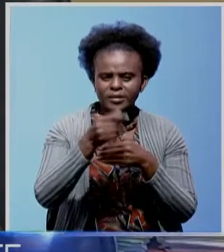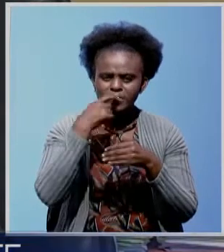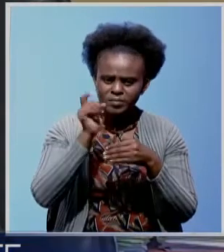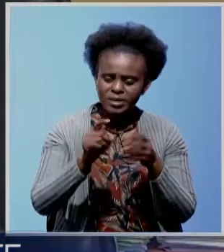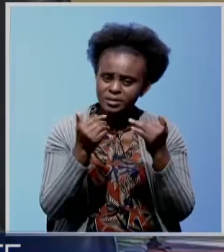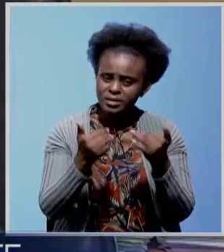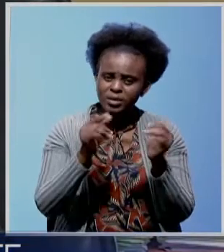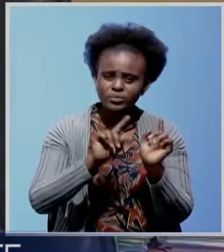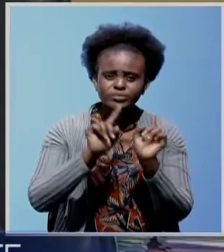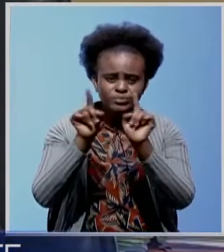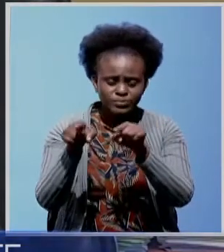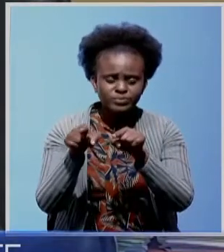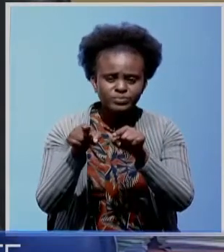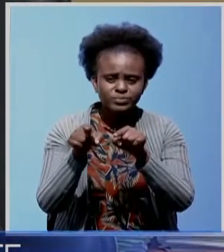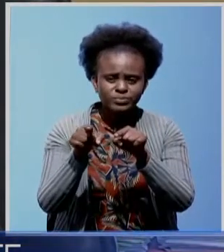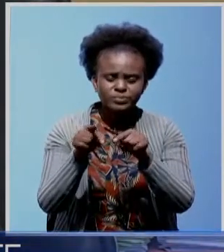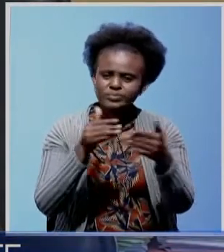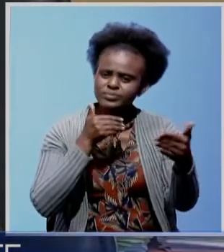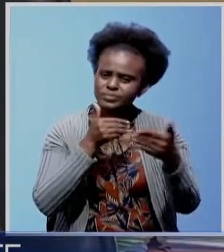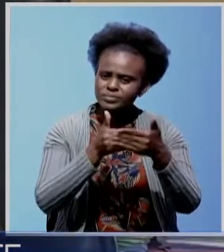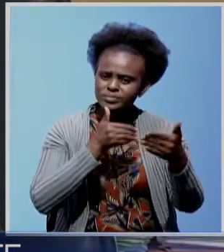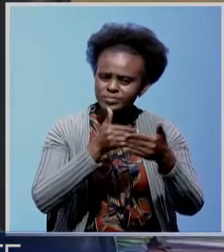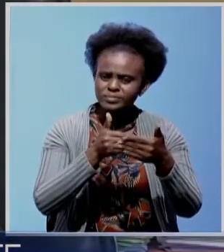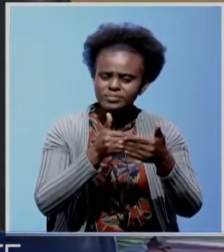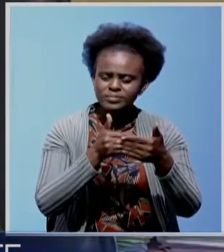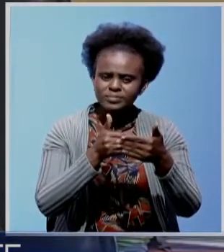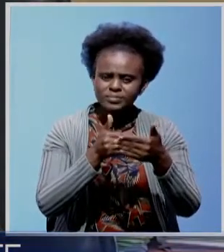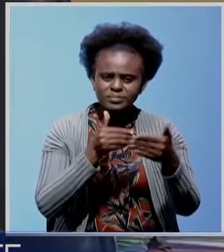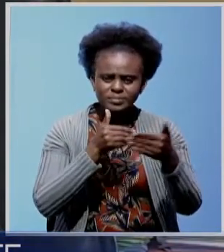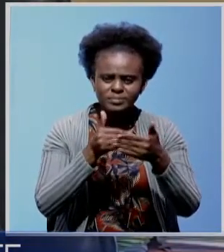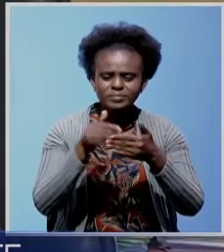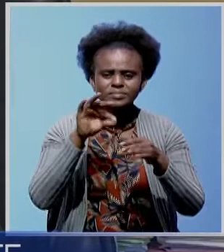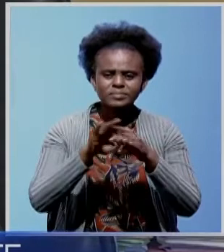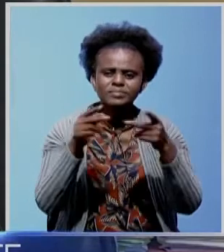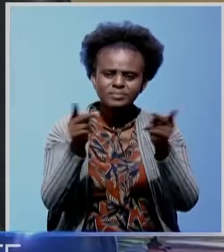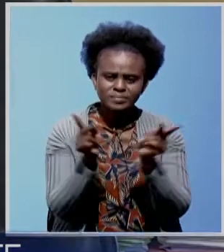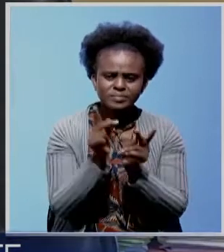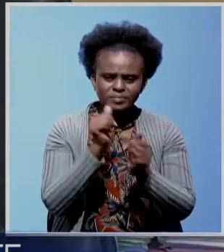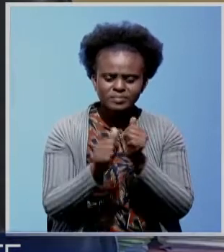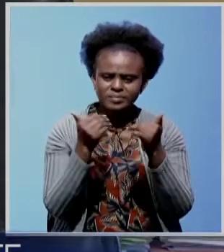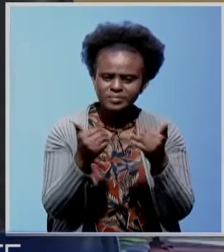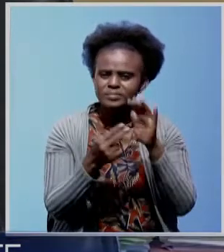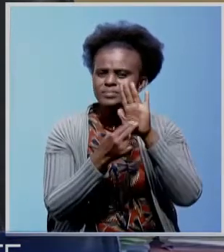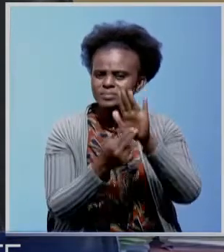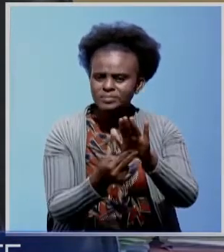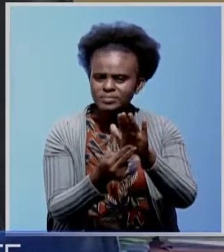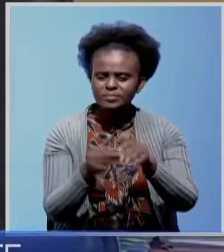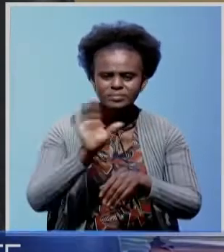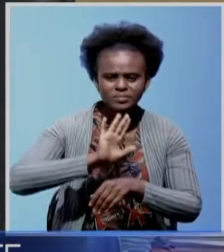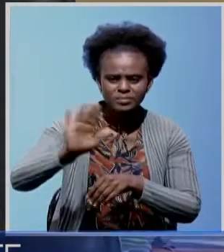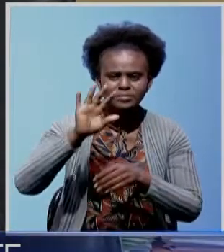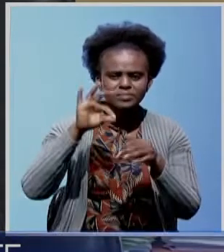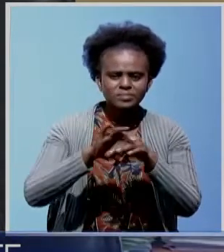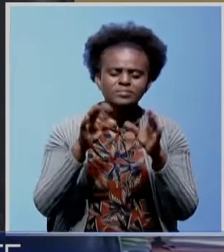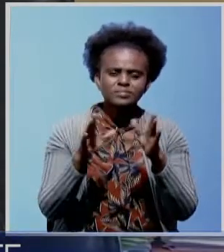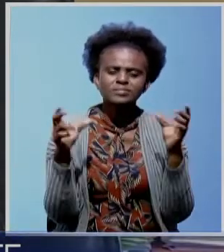to the nearest polling station, which is appearing on their voter's